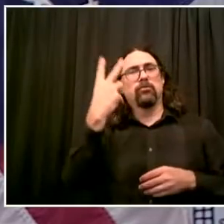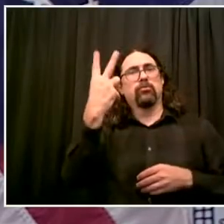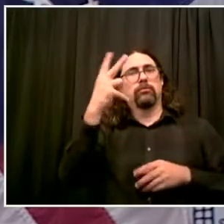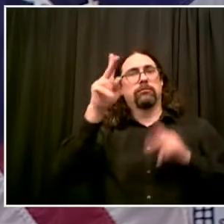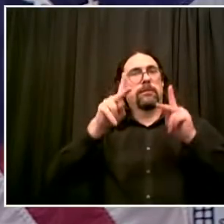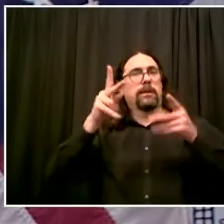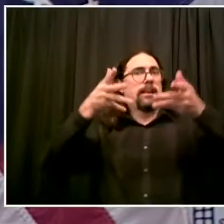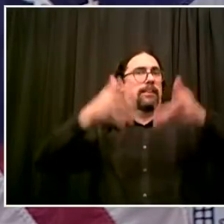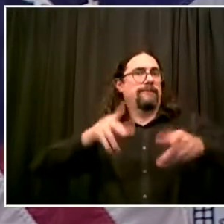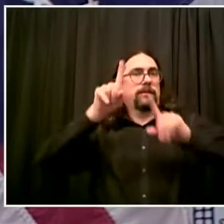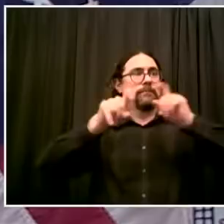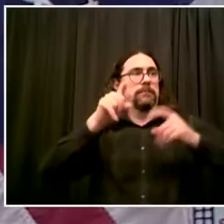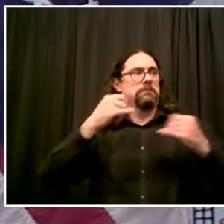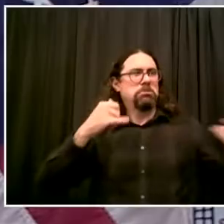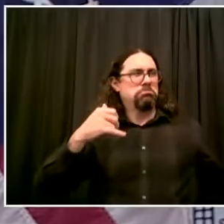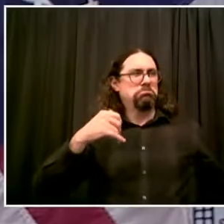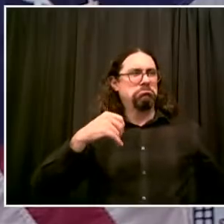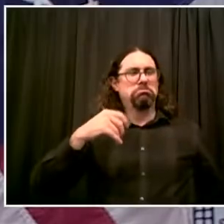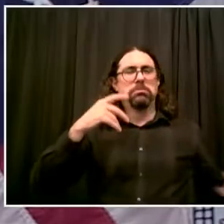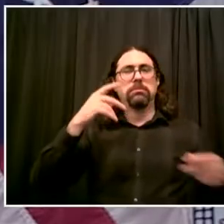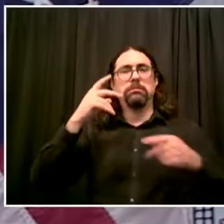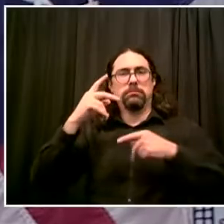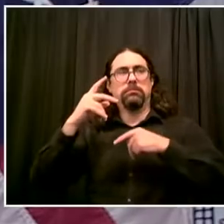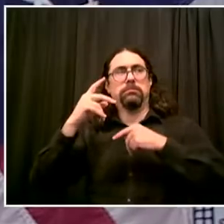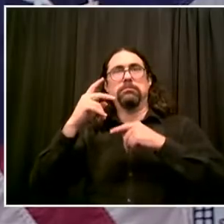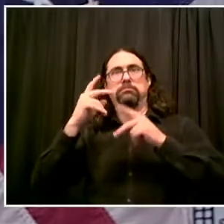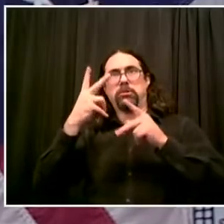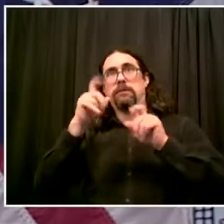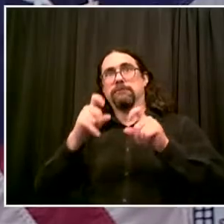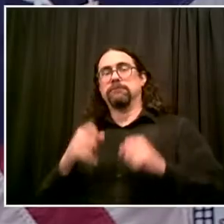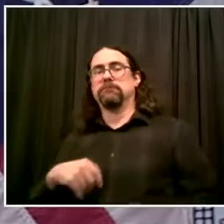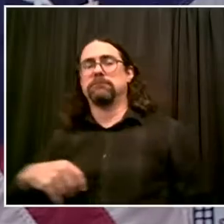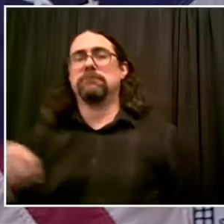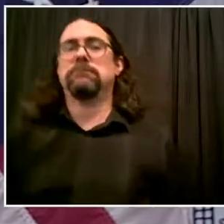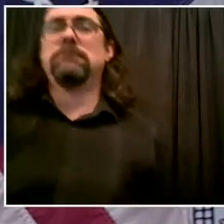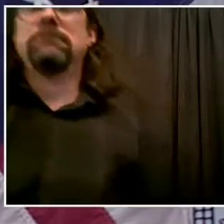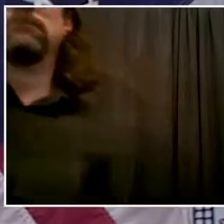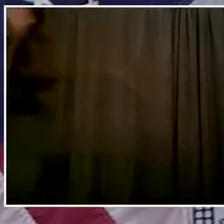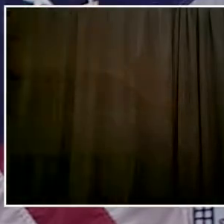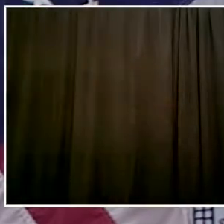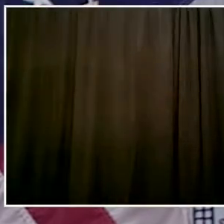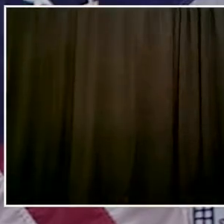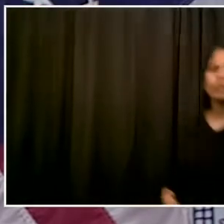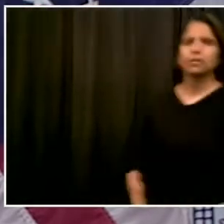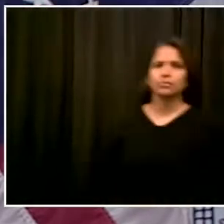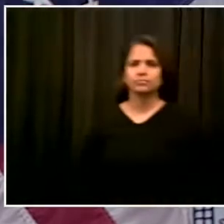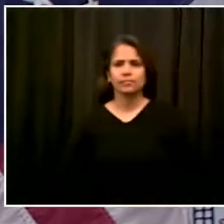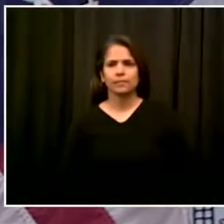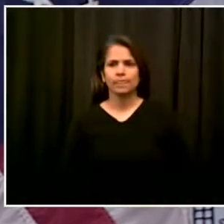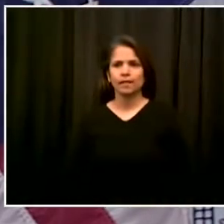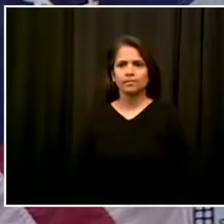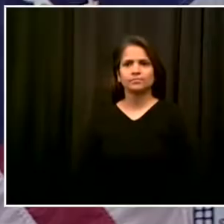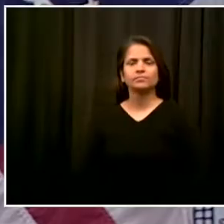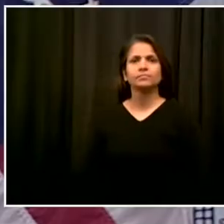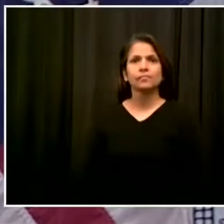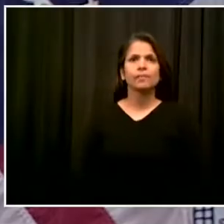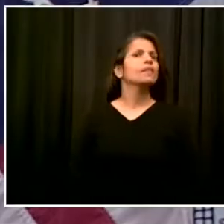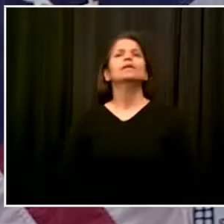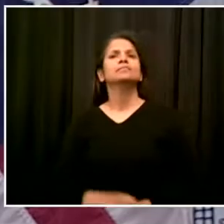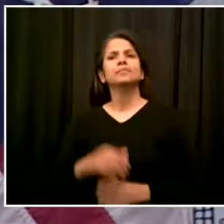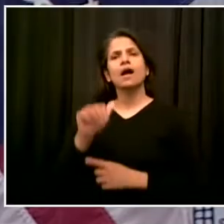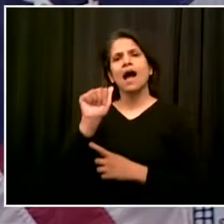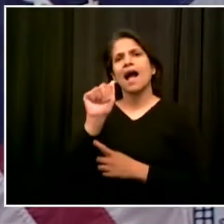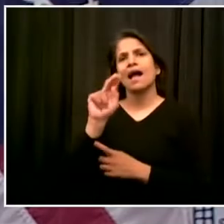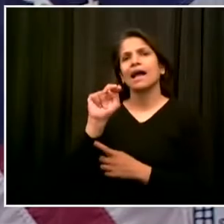Gersh after Andrea. Okay, Andrea first. Good morning. Mr. Mayor, what are your plans to address